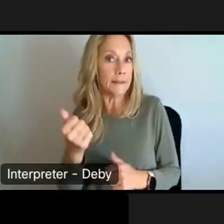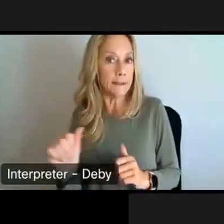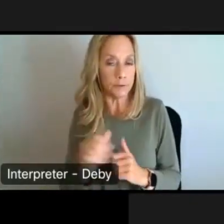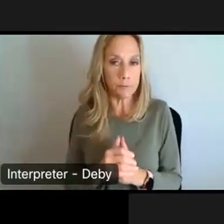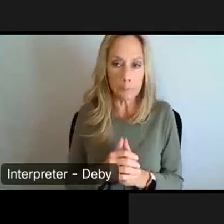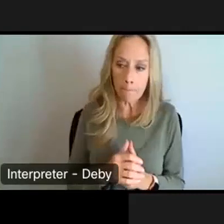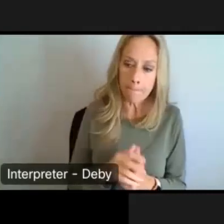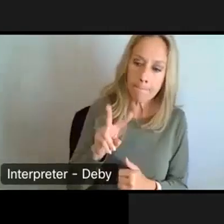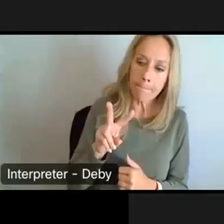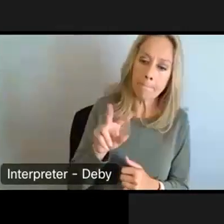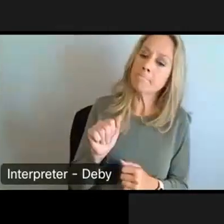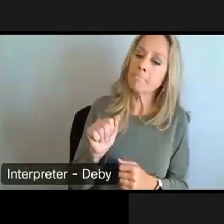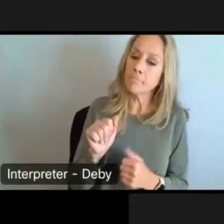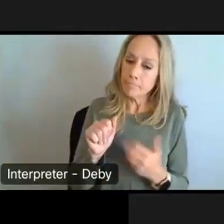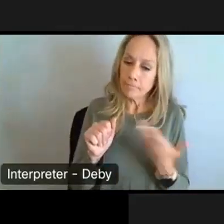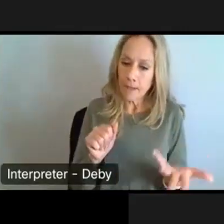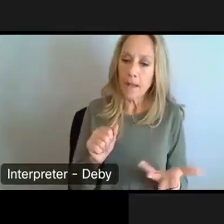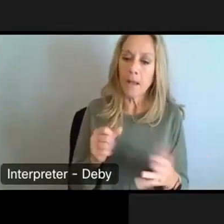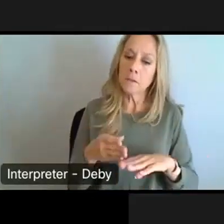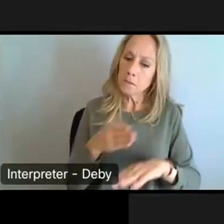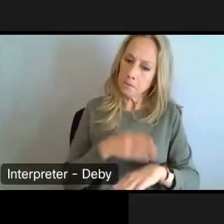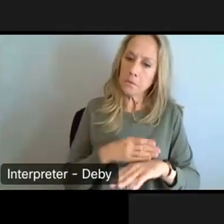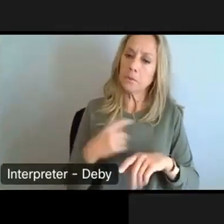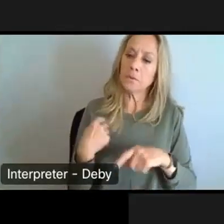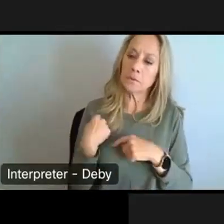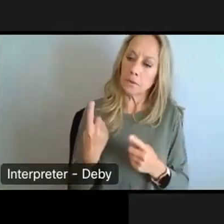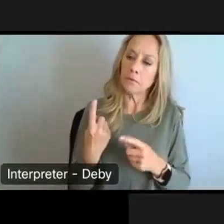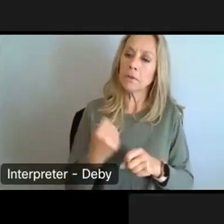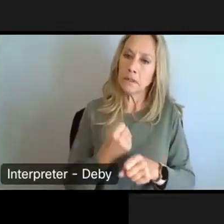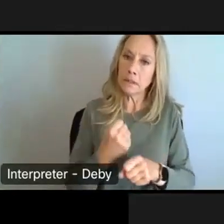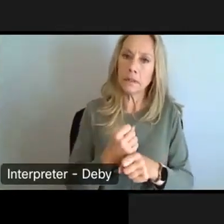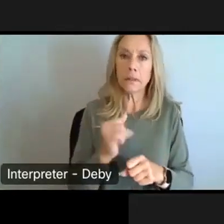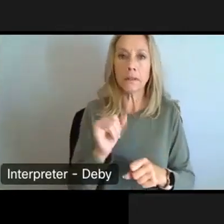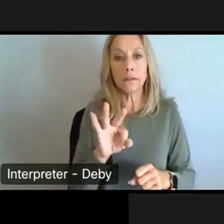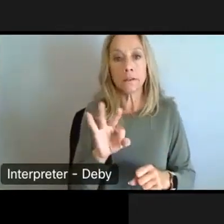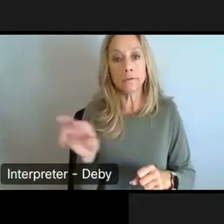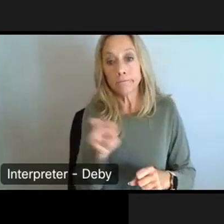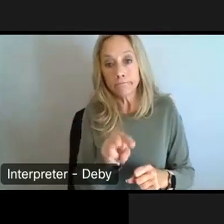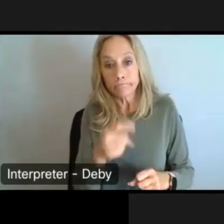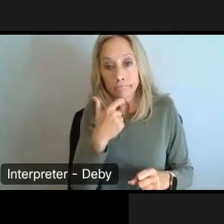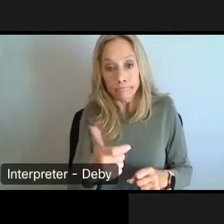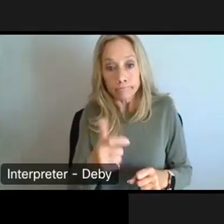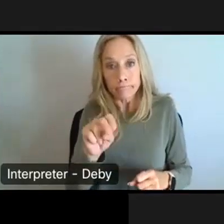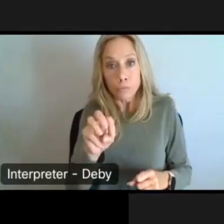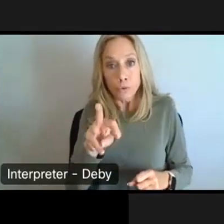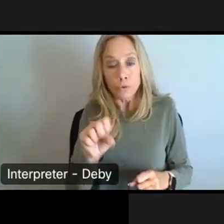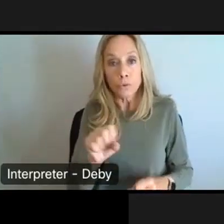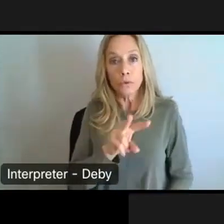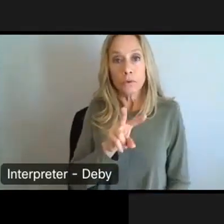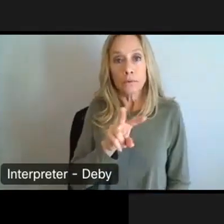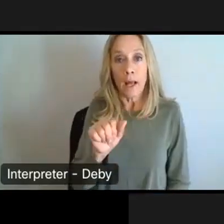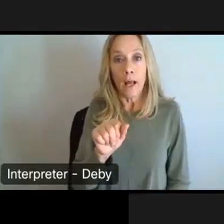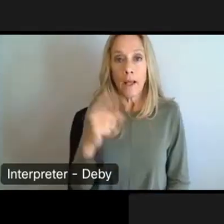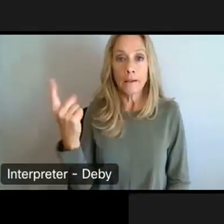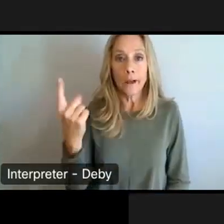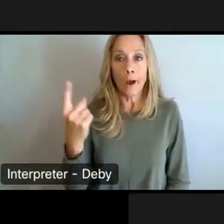The VA has improved over the years. And I mean, if you watch the news, the Veteran Affairs gets